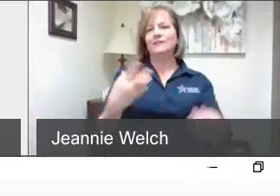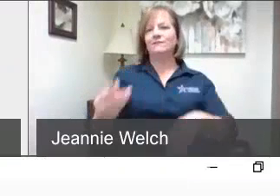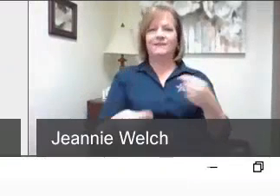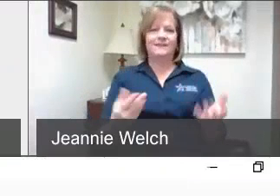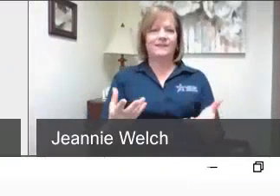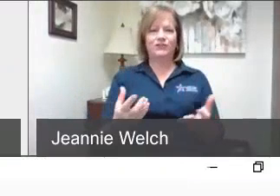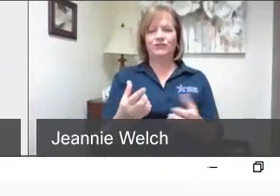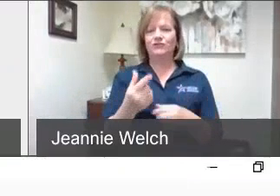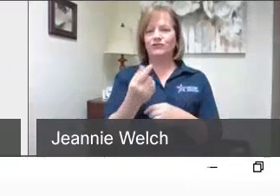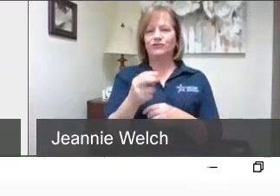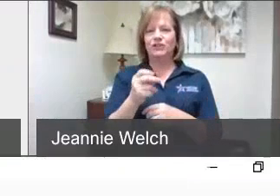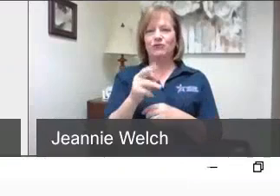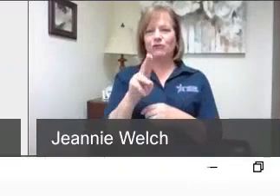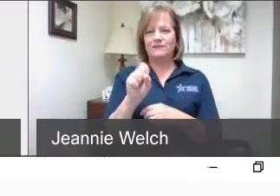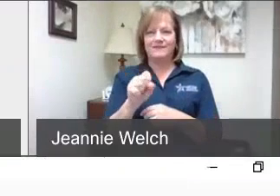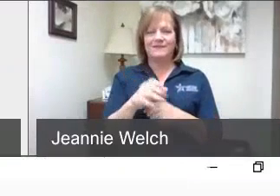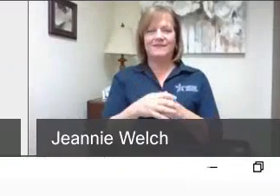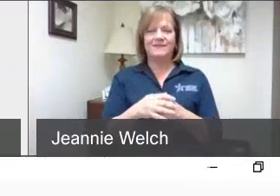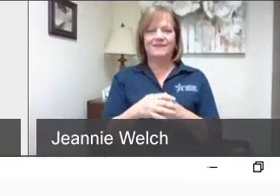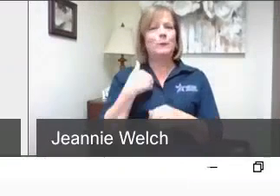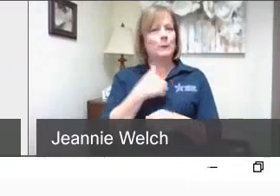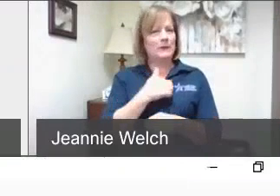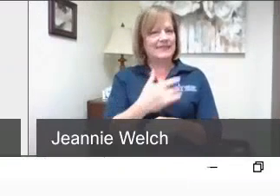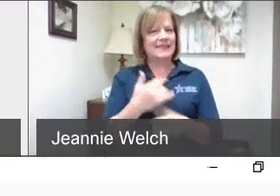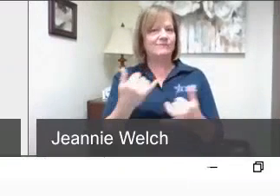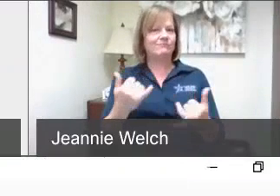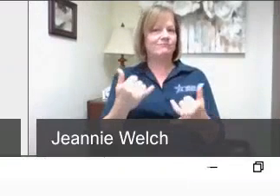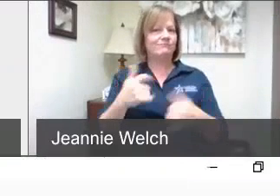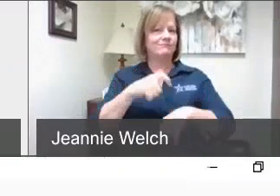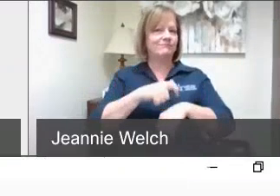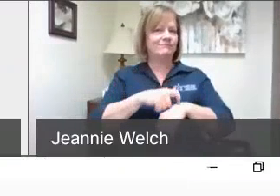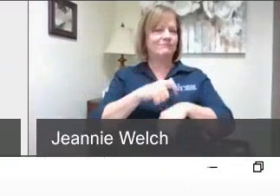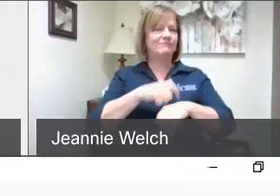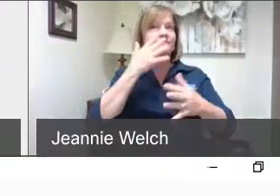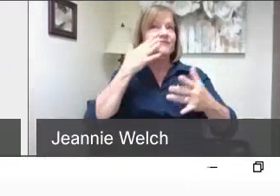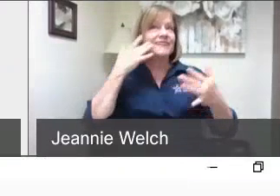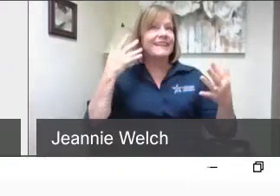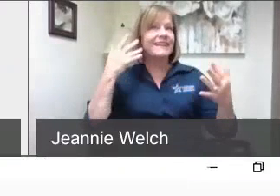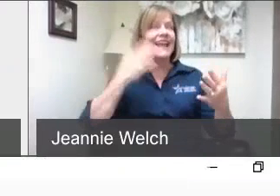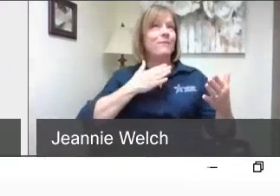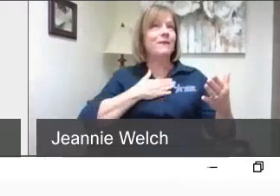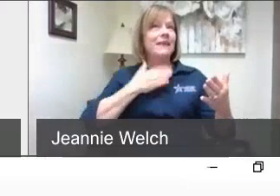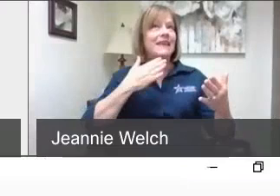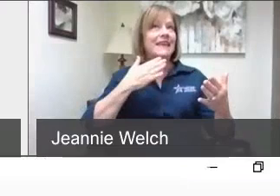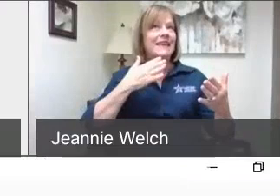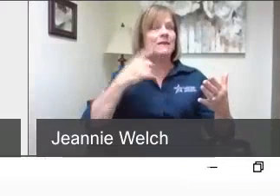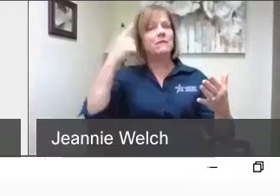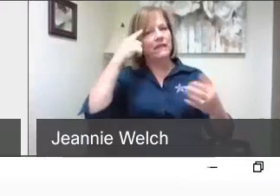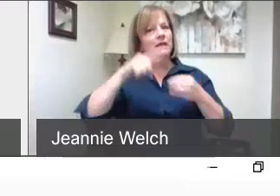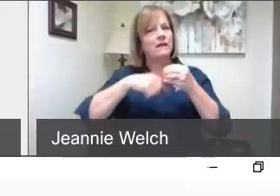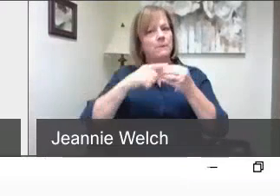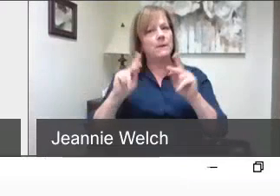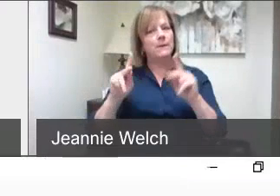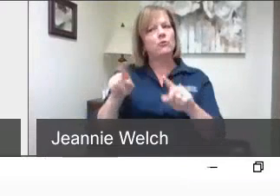always a lot more cheerful and happy during this time, but just think about those who are dealing with seasonal depression. So you